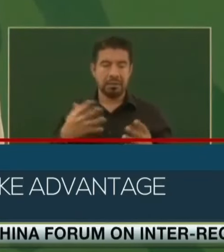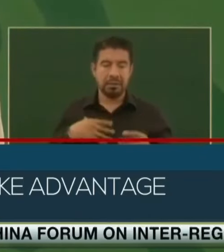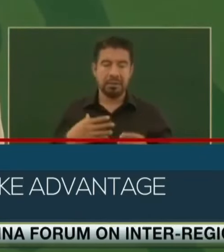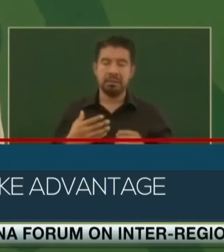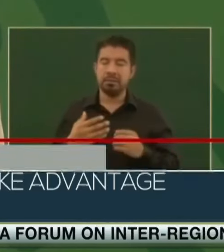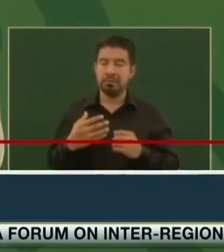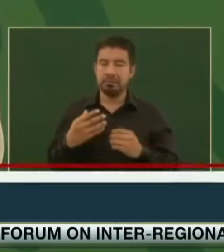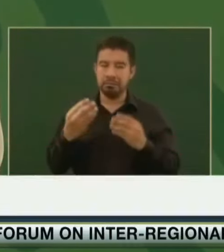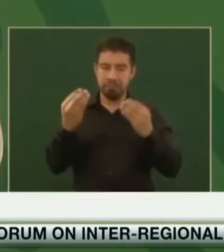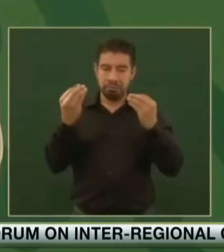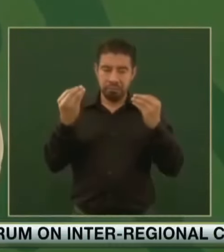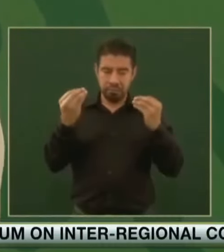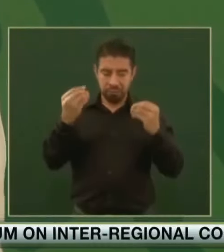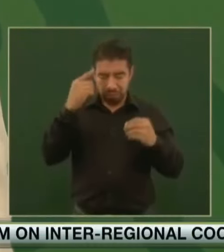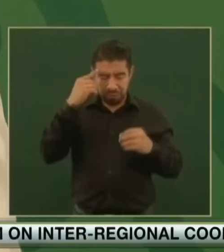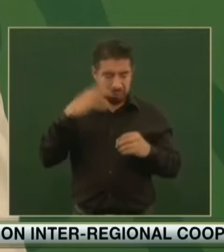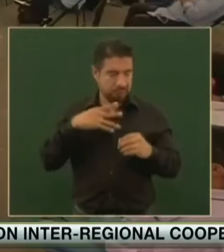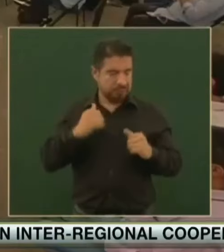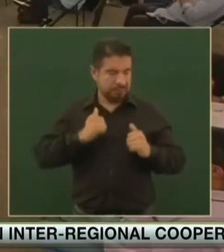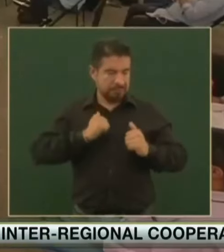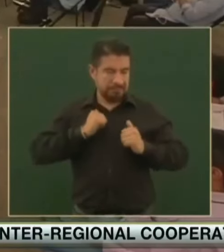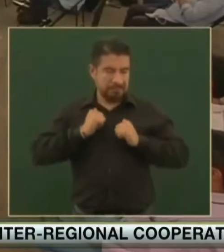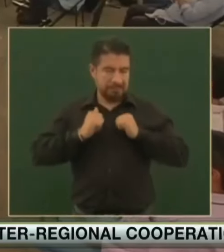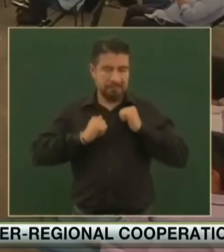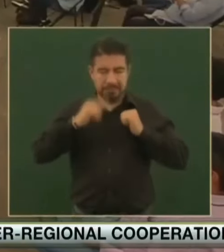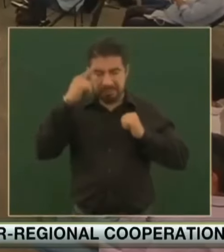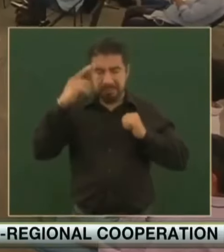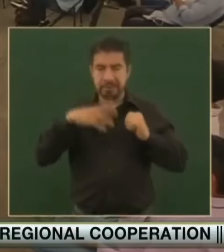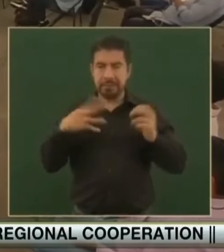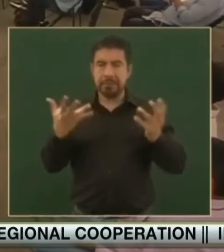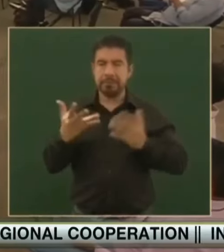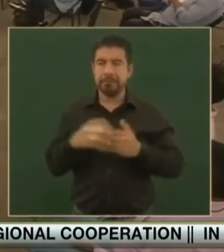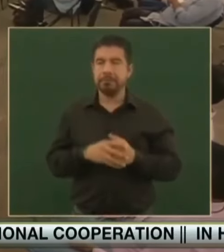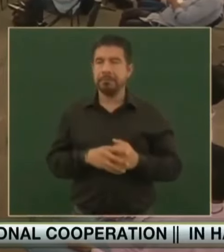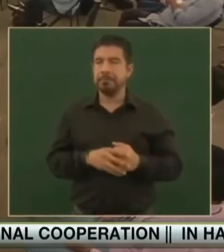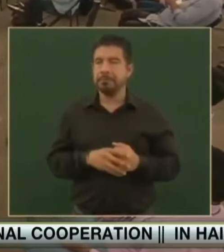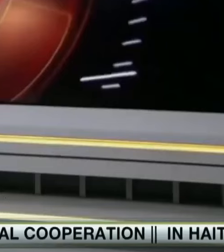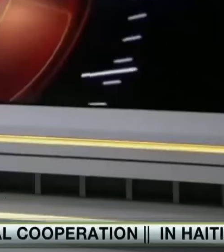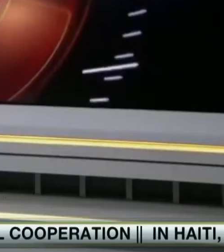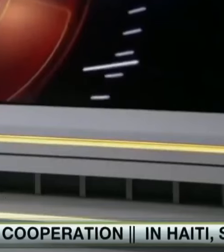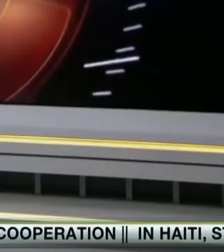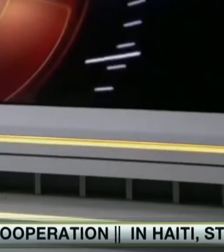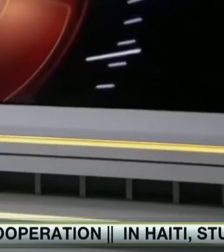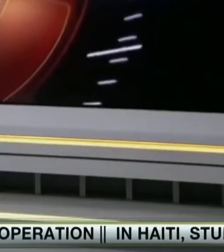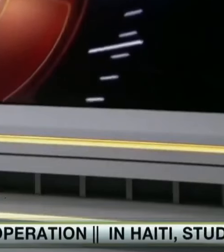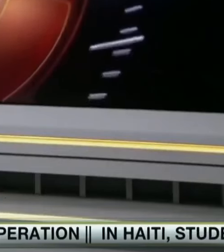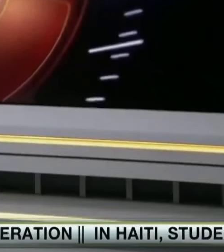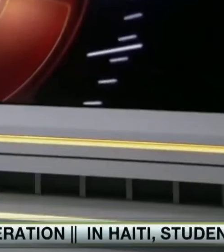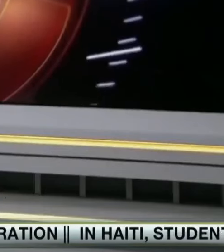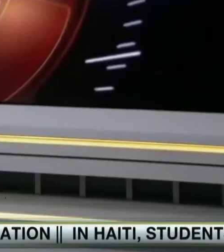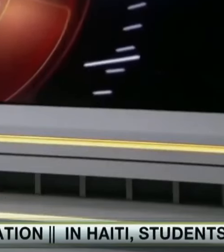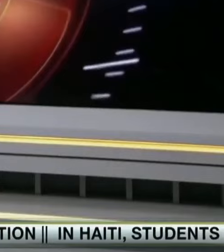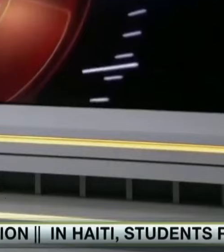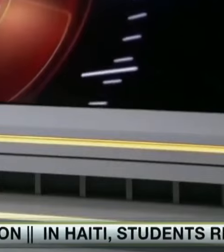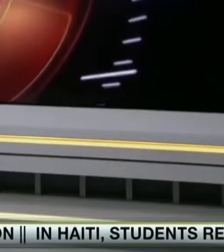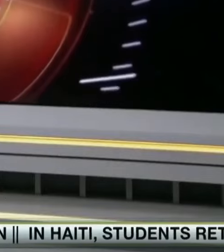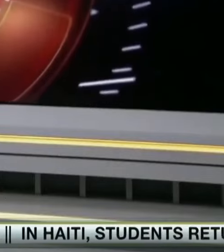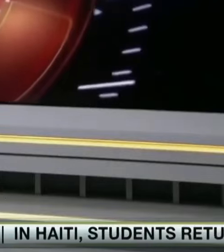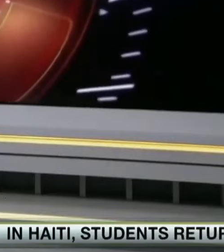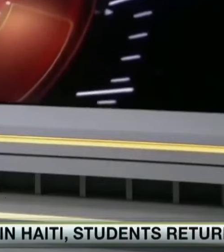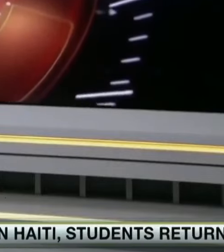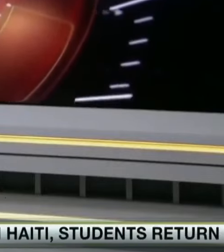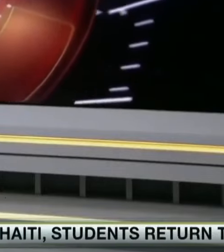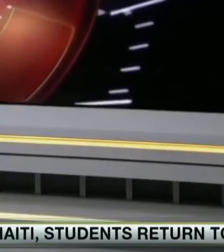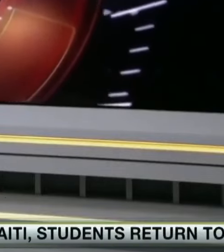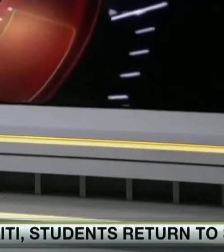But the profit from the murders and the human pain. El dolor humano. In Honduras, the Secretariat of